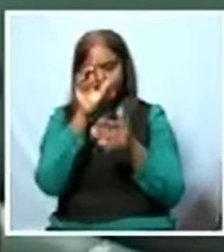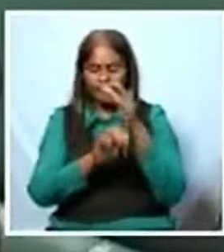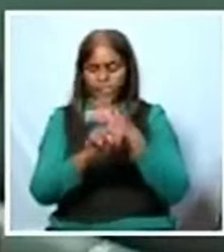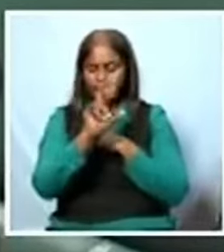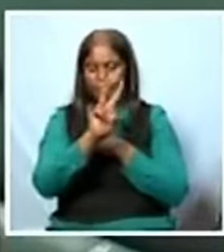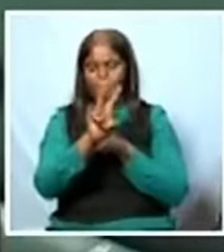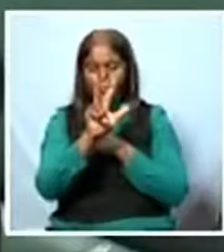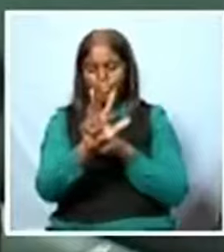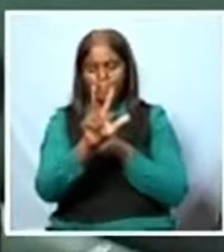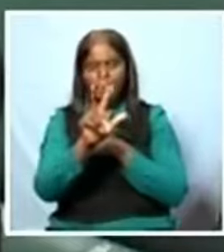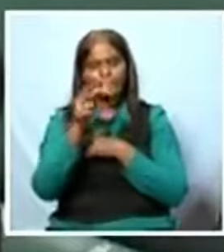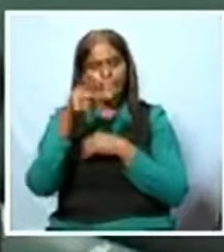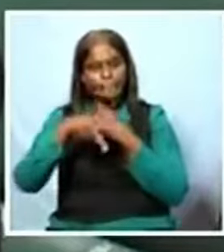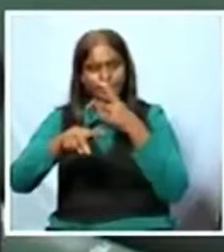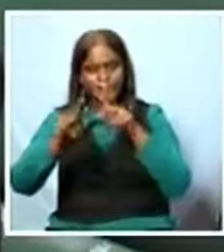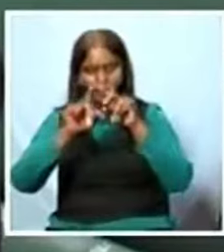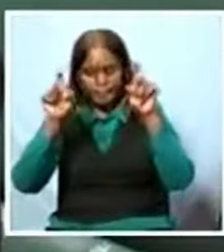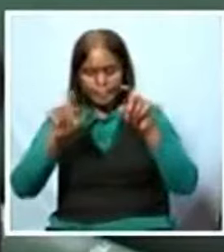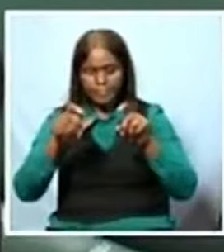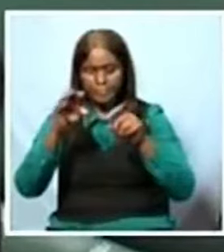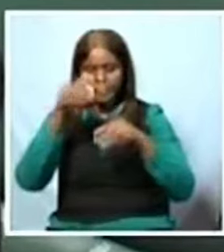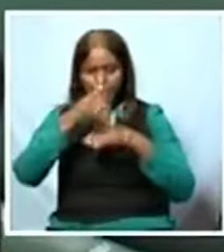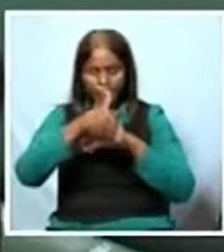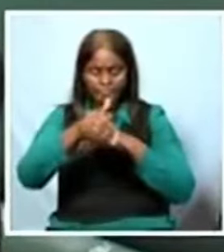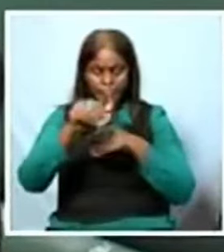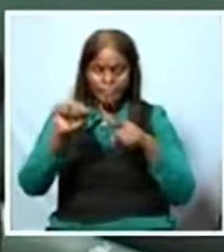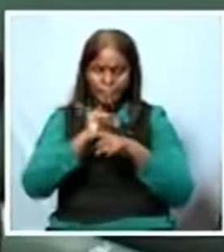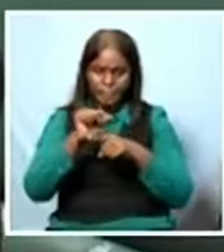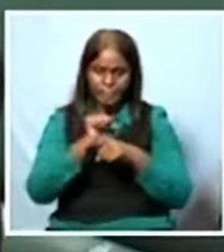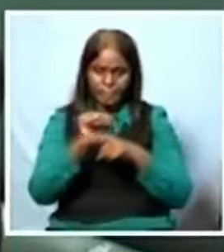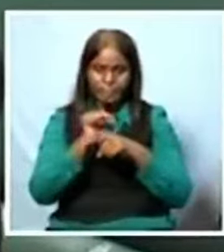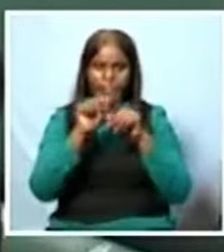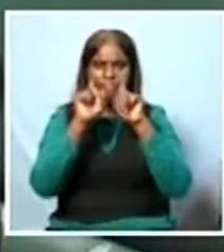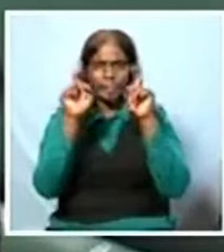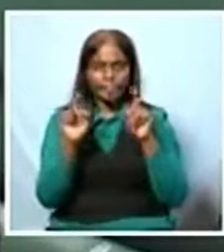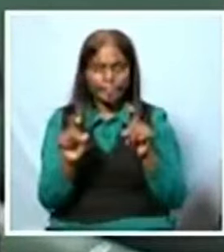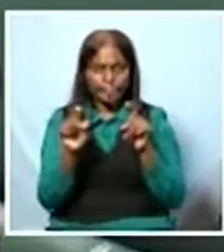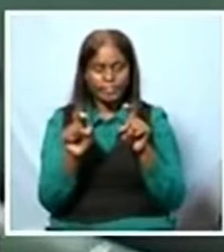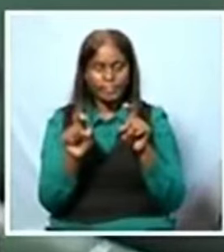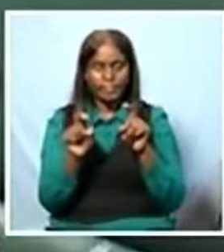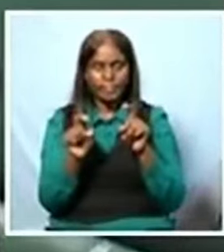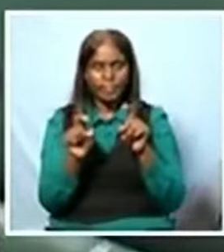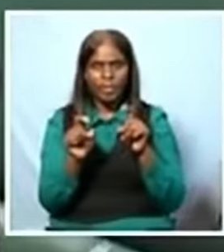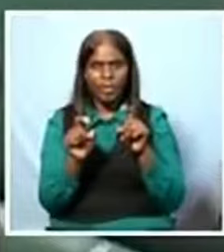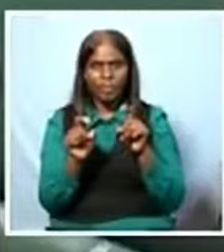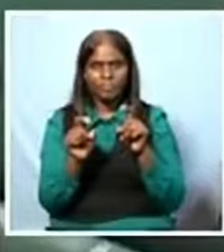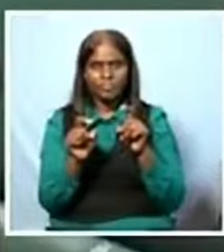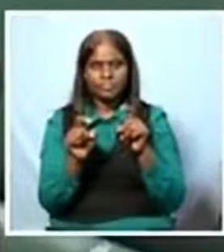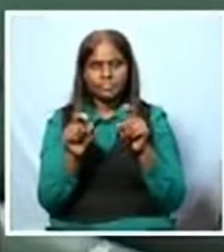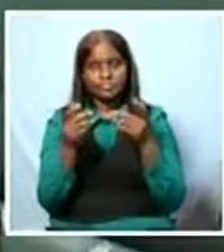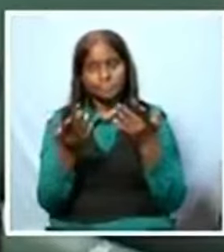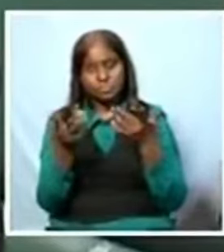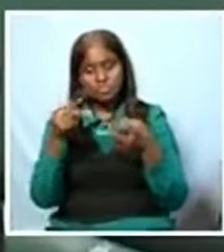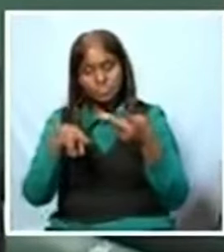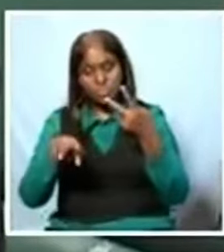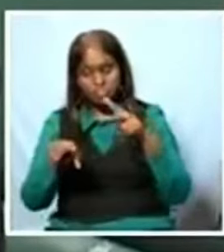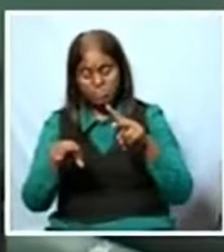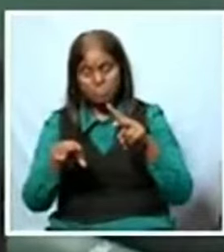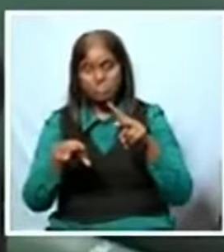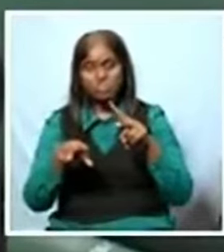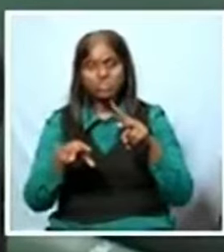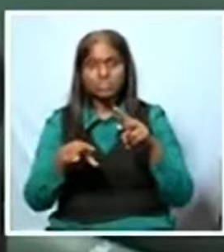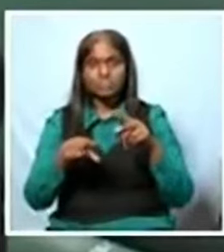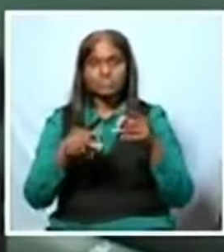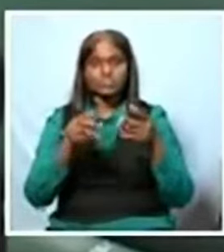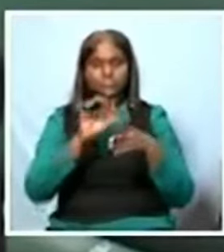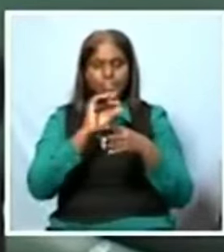23, duplicate certificate of registration or practicing certificate. Duplicate certificate of registration